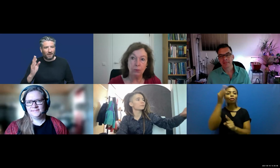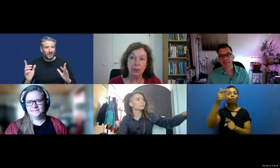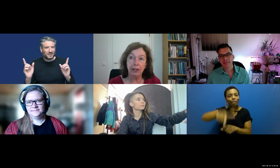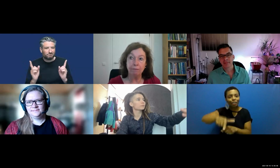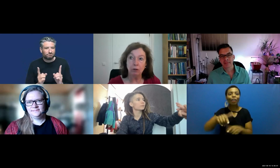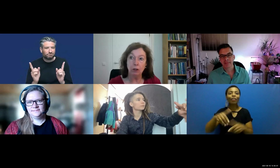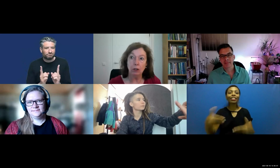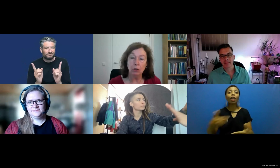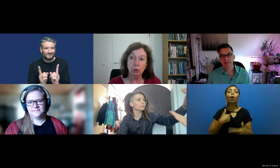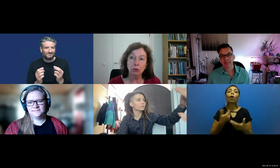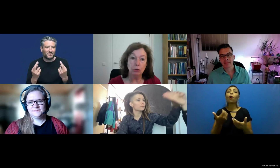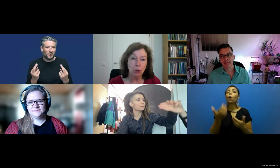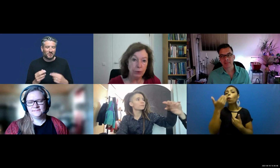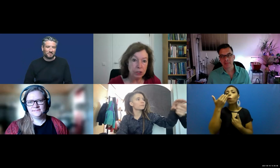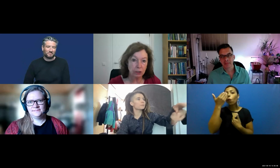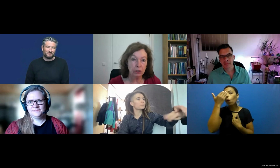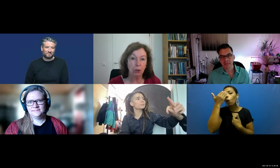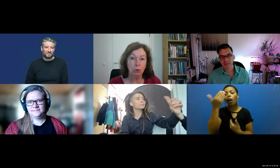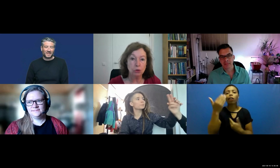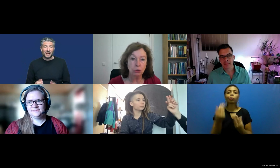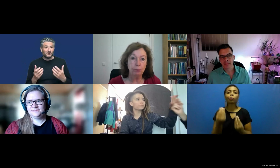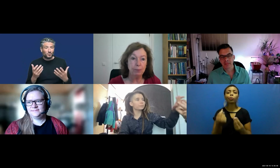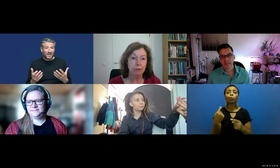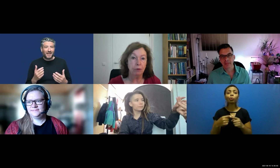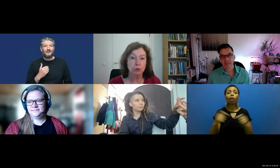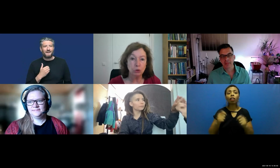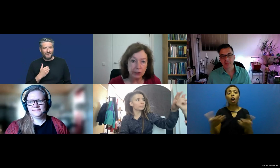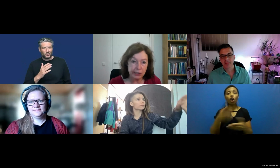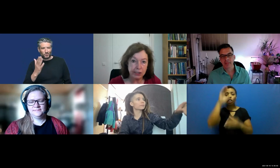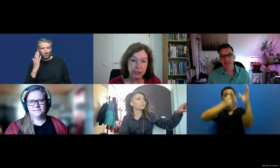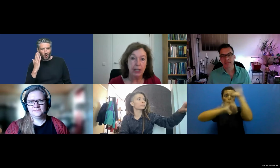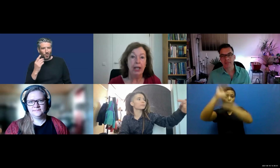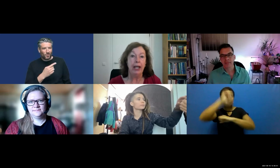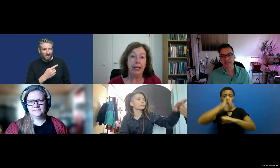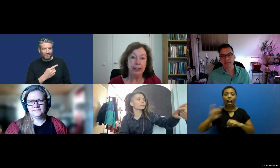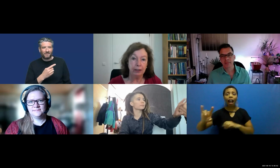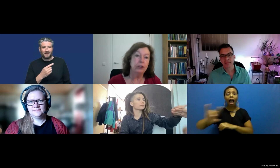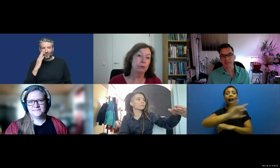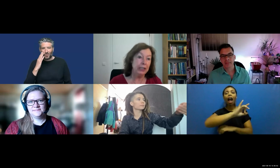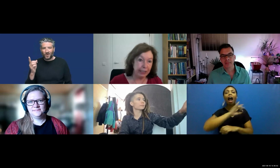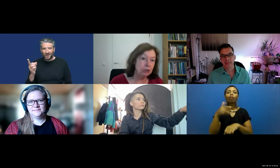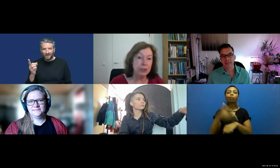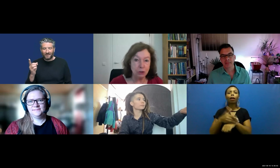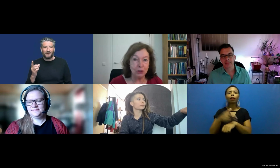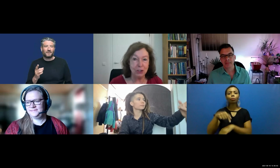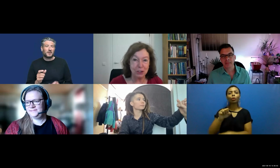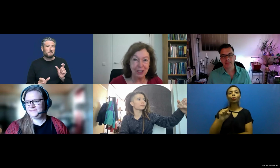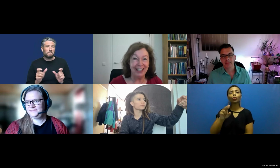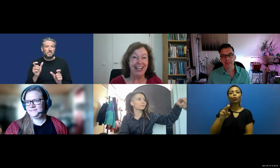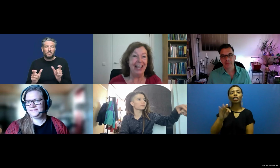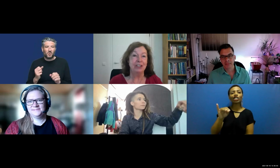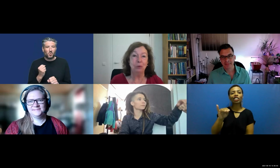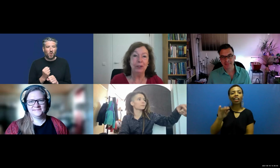much that we have learned to know each other now, also the people from SUITCEYES and the related